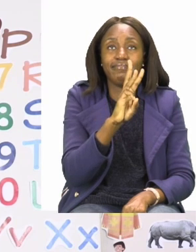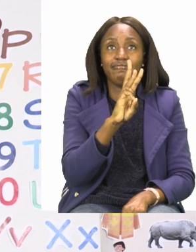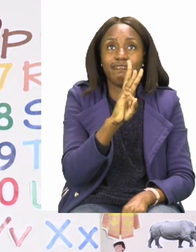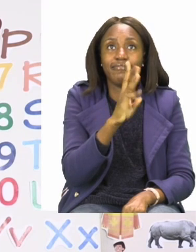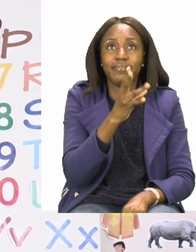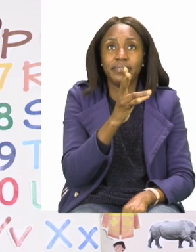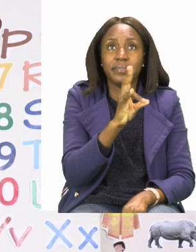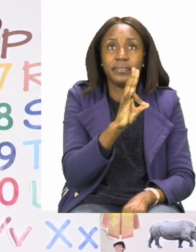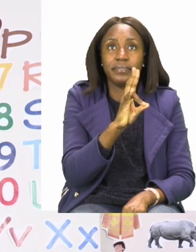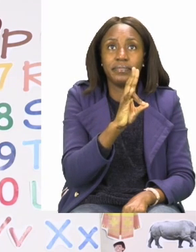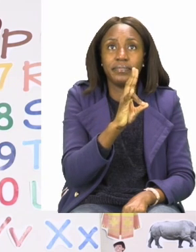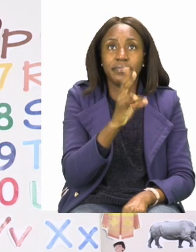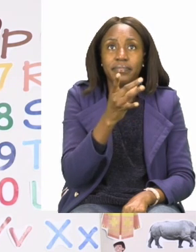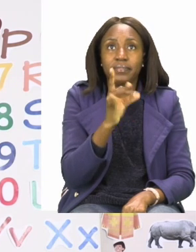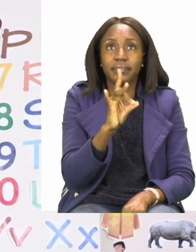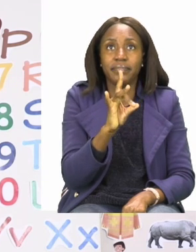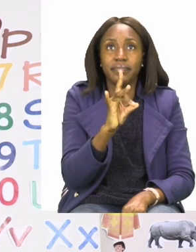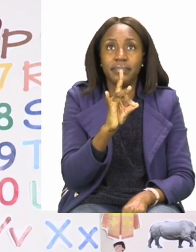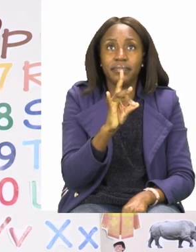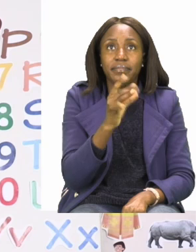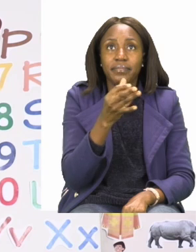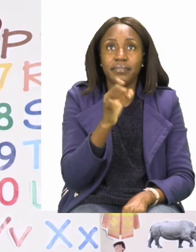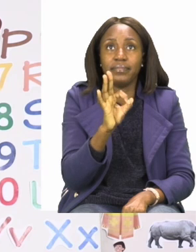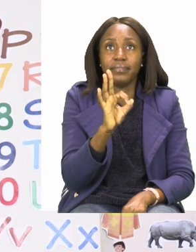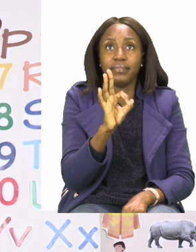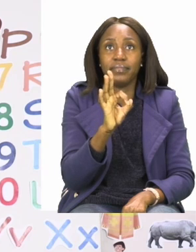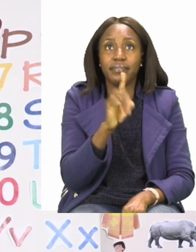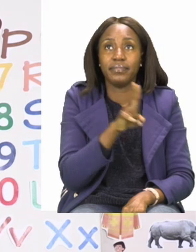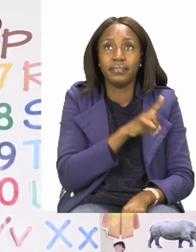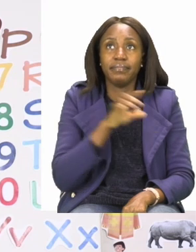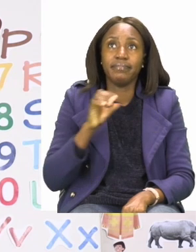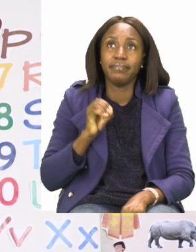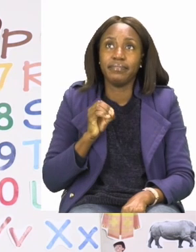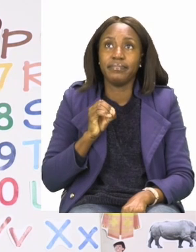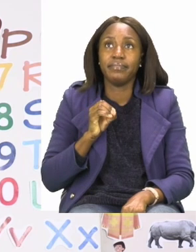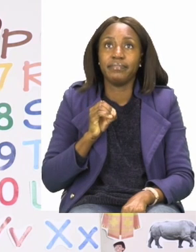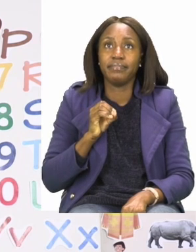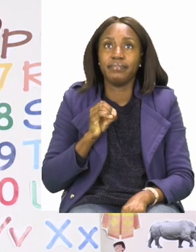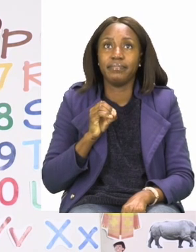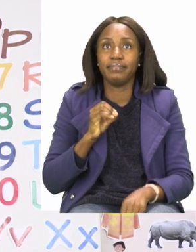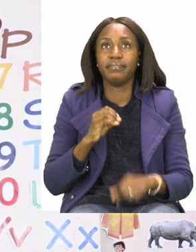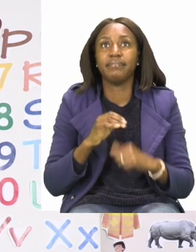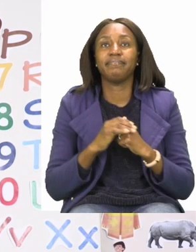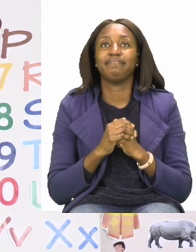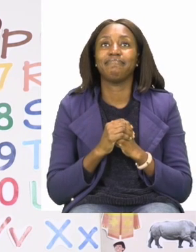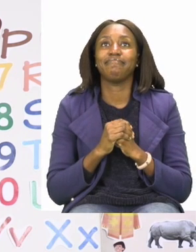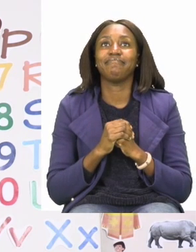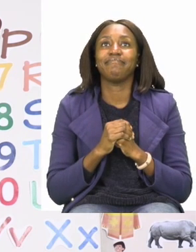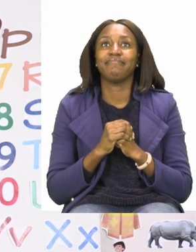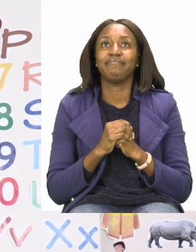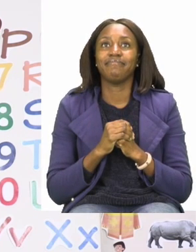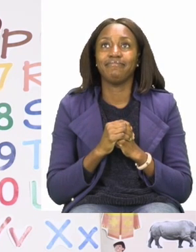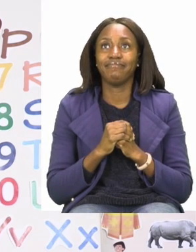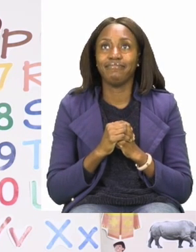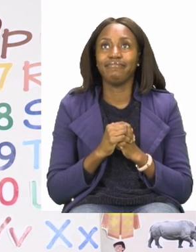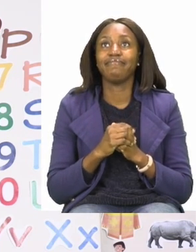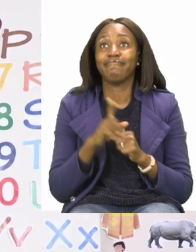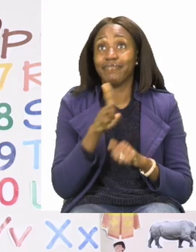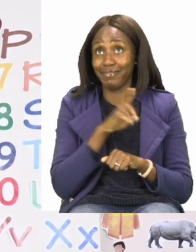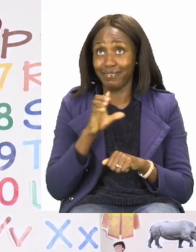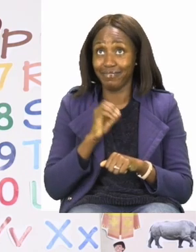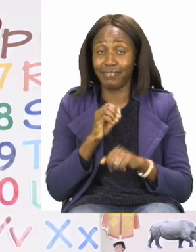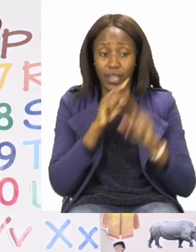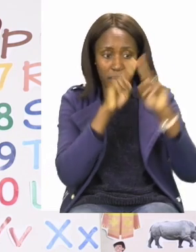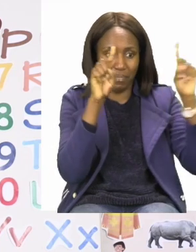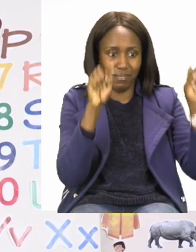6, 7, 8, 9, 10. So we have 10,